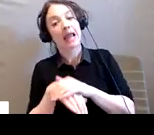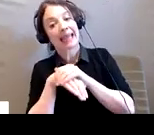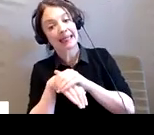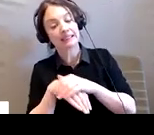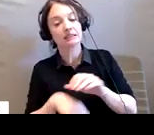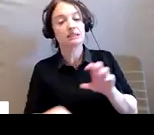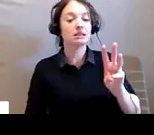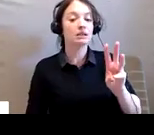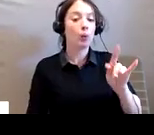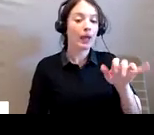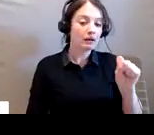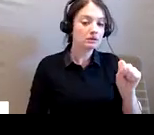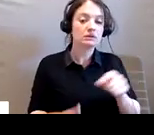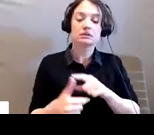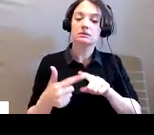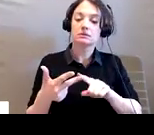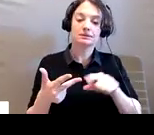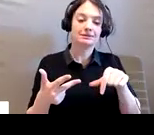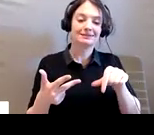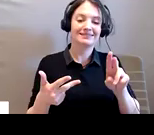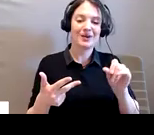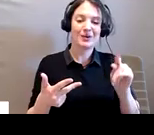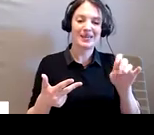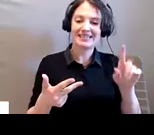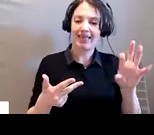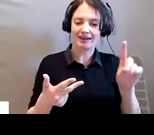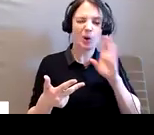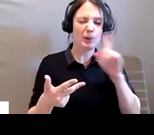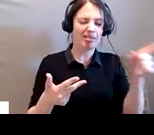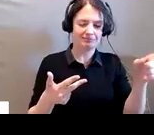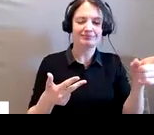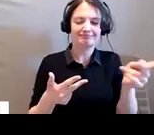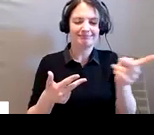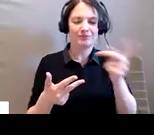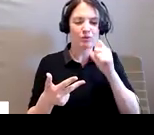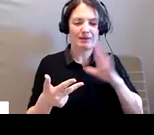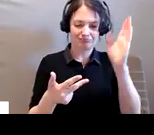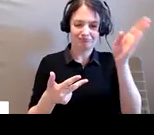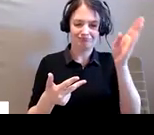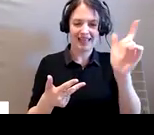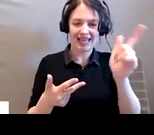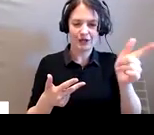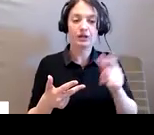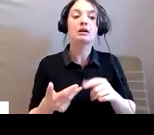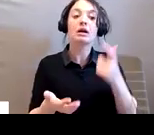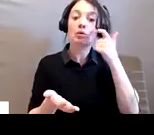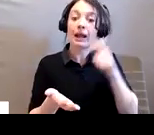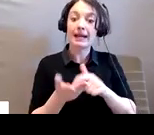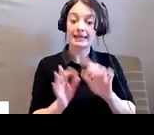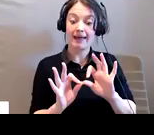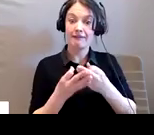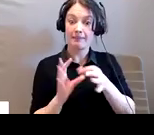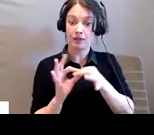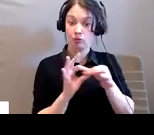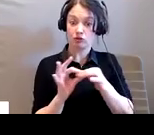in Queensland, and I guess we'll hear more about that later, also recognizes family relationships as